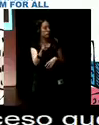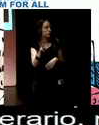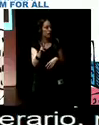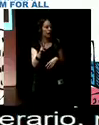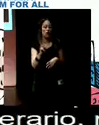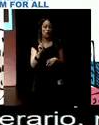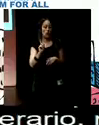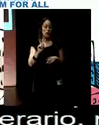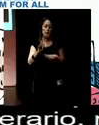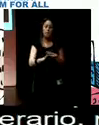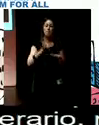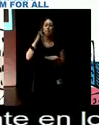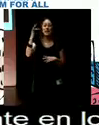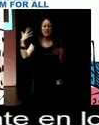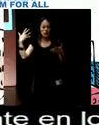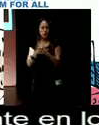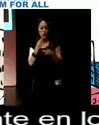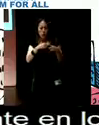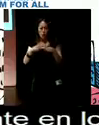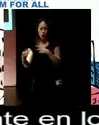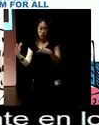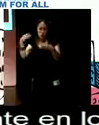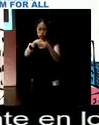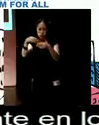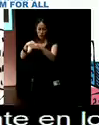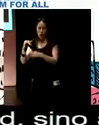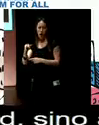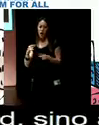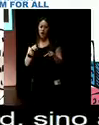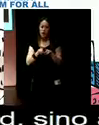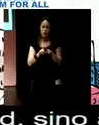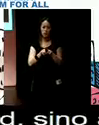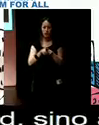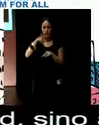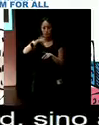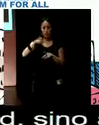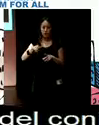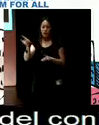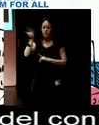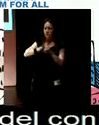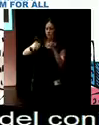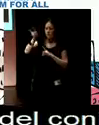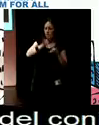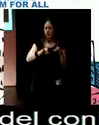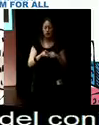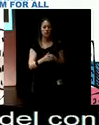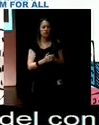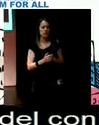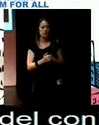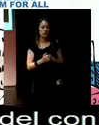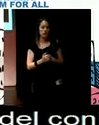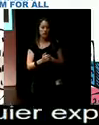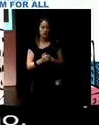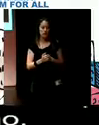of quality. It must be offered to all the stakeholders involved in the process.